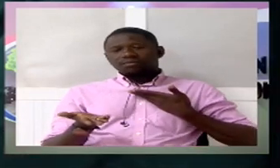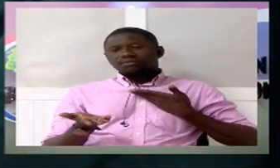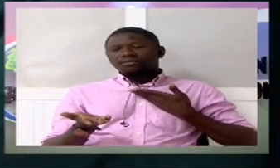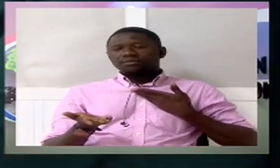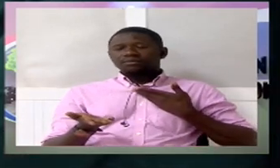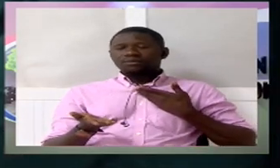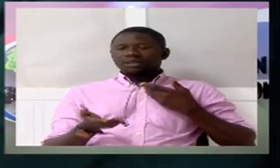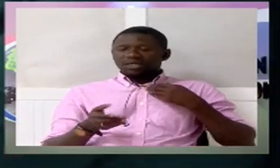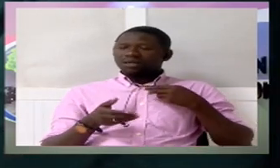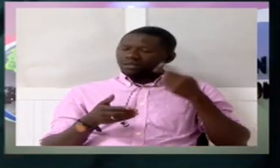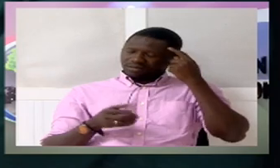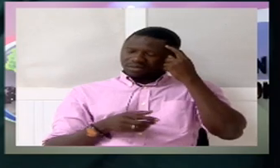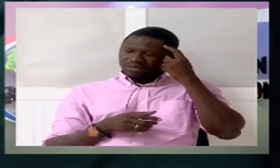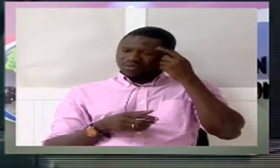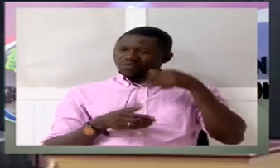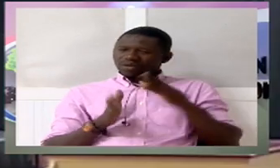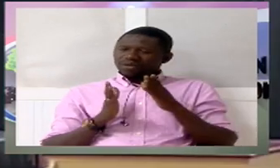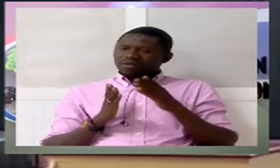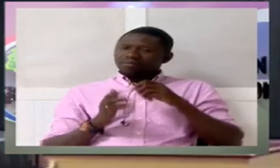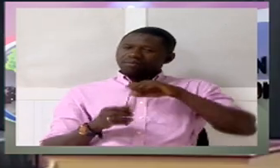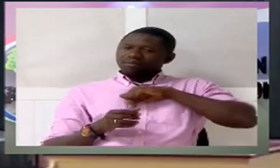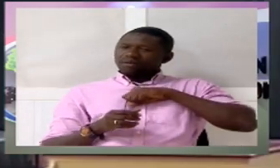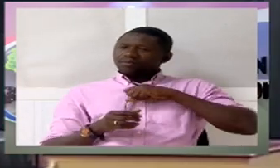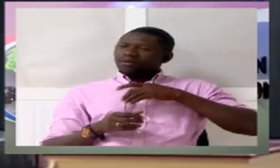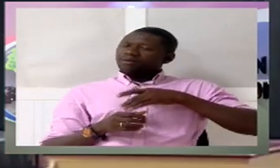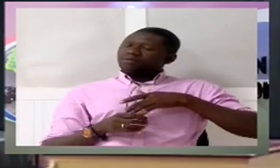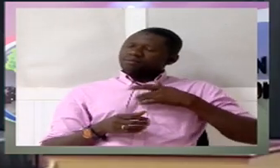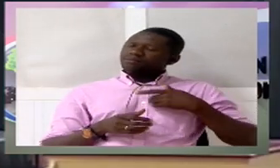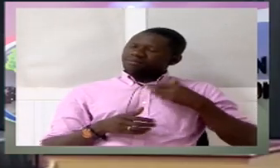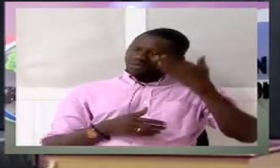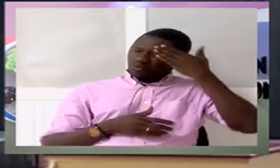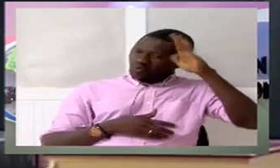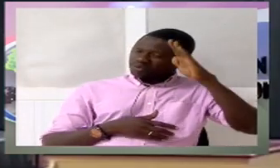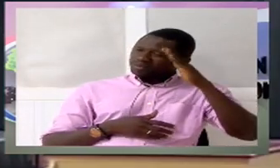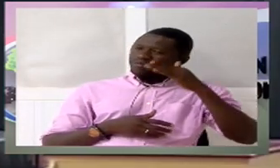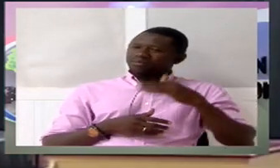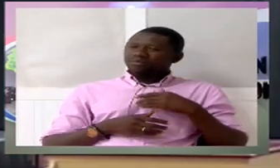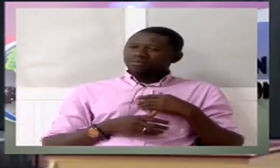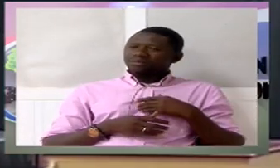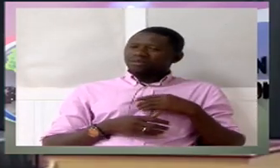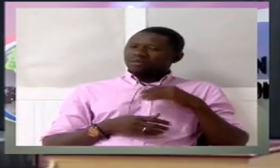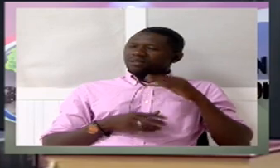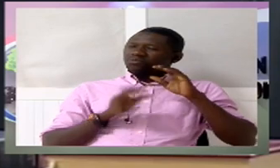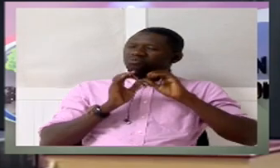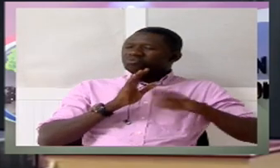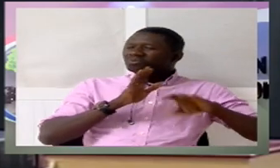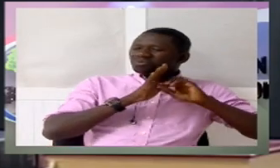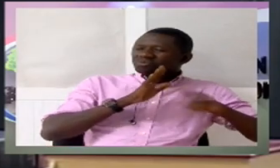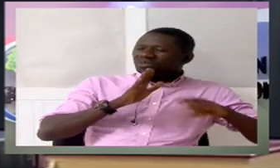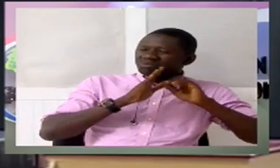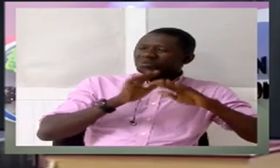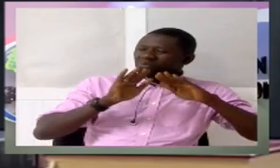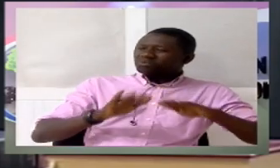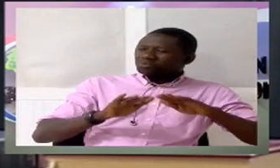In essence, ubunya kama. My sense of humor. Buruna hadama yakam. Faded gradually. Unata na